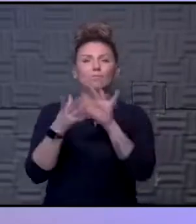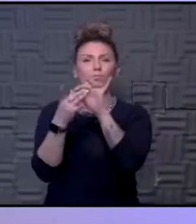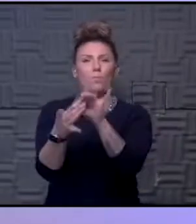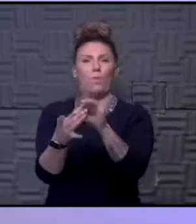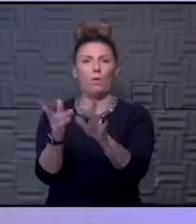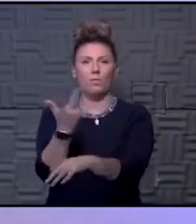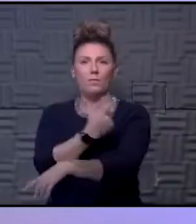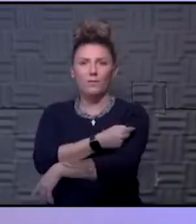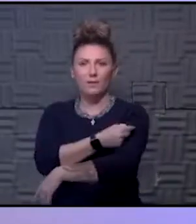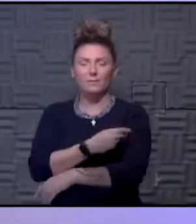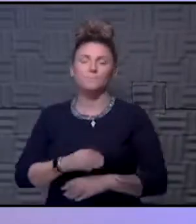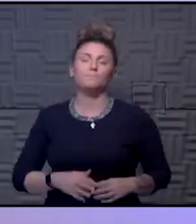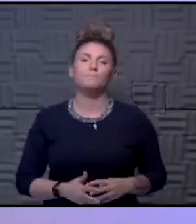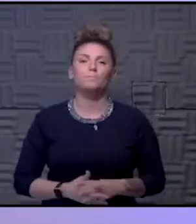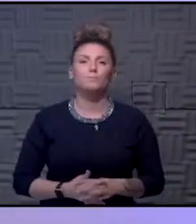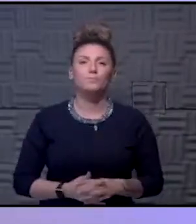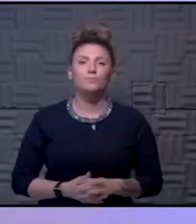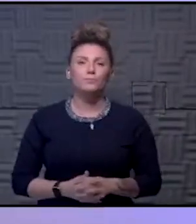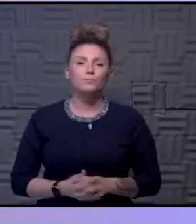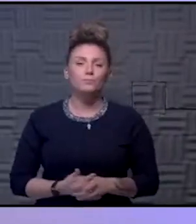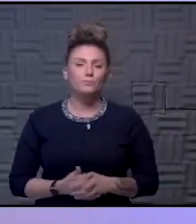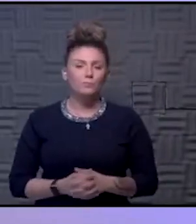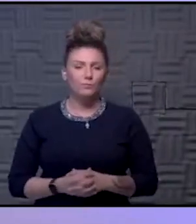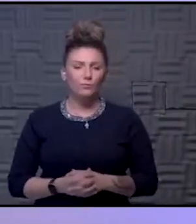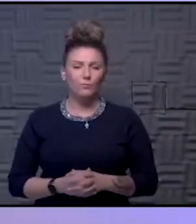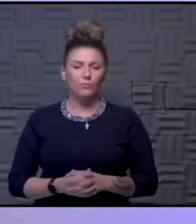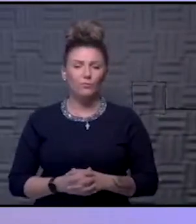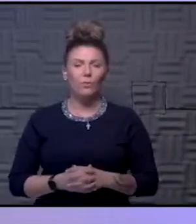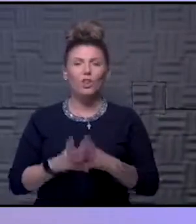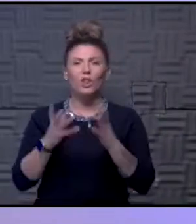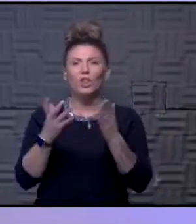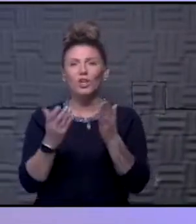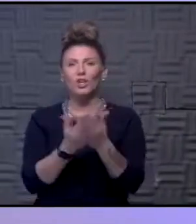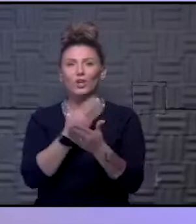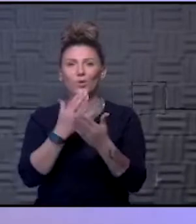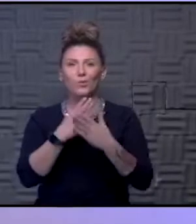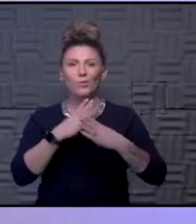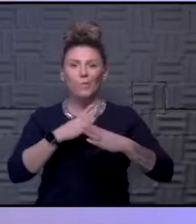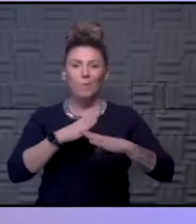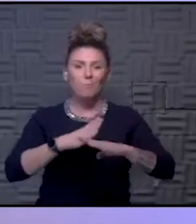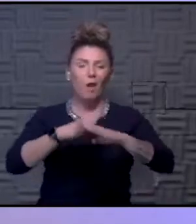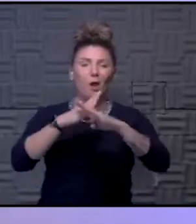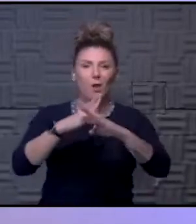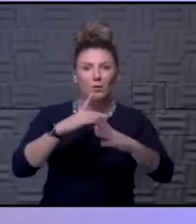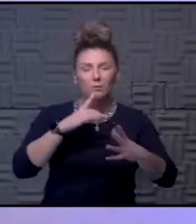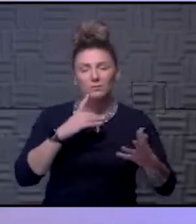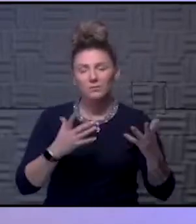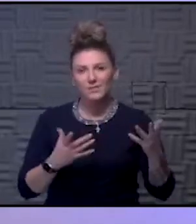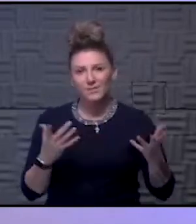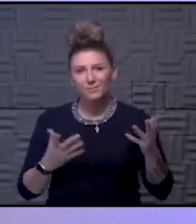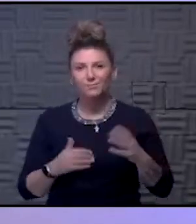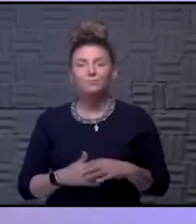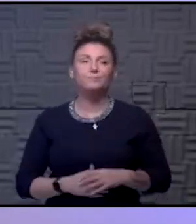There's this new wave of barriers that are